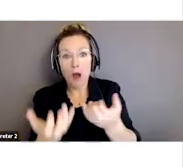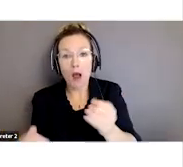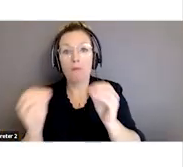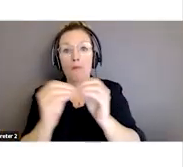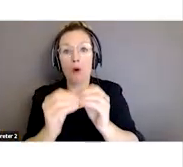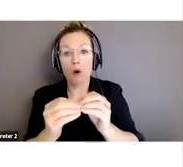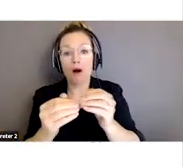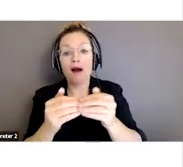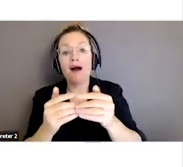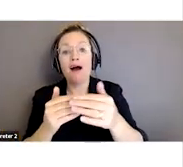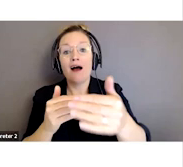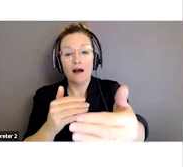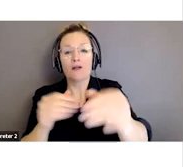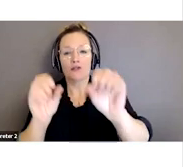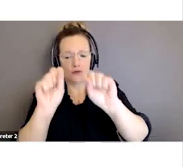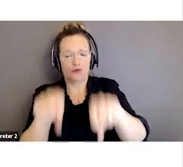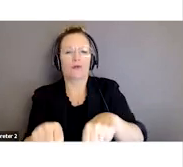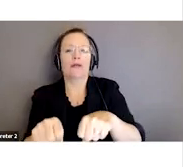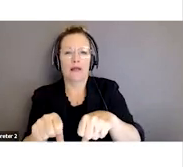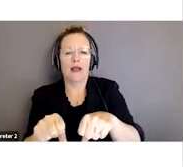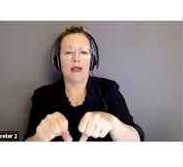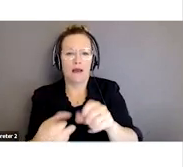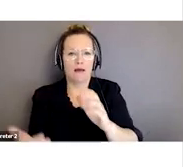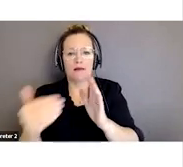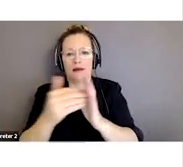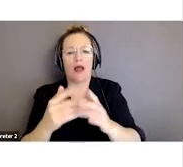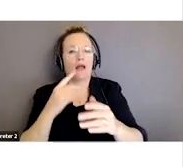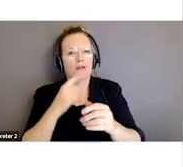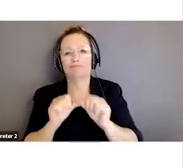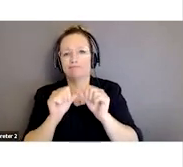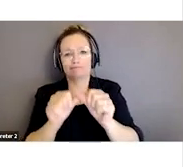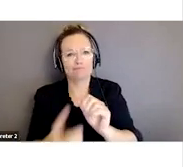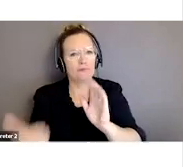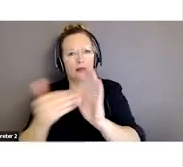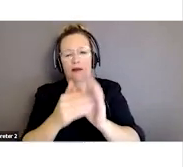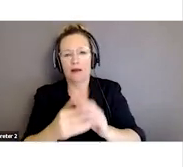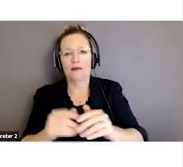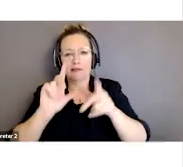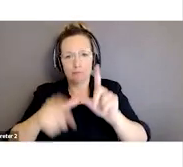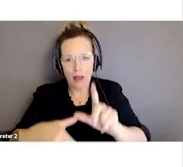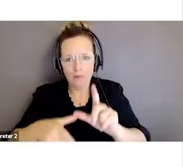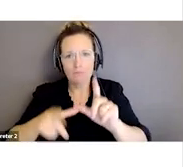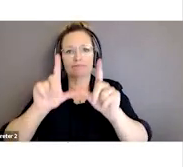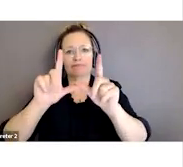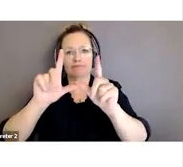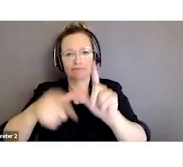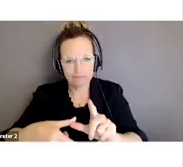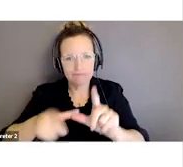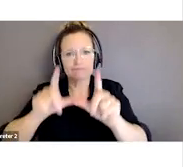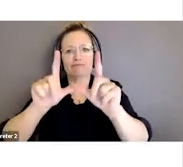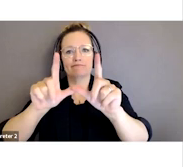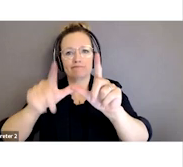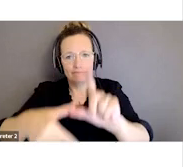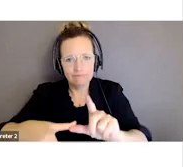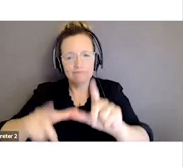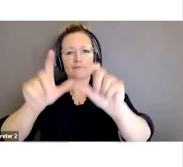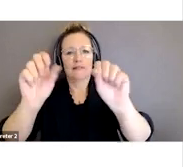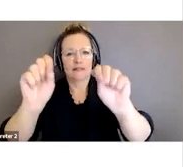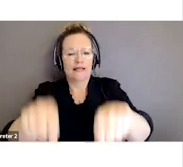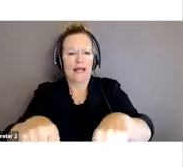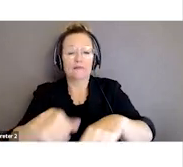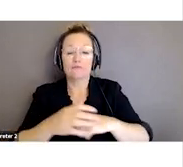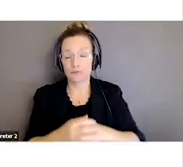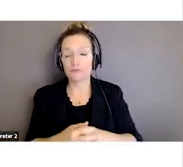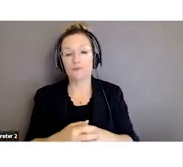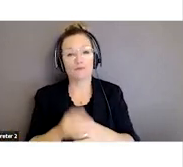of that 10-year period, and that renewal can happen indefinitely. So, you can register your company name now, and it